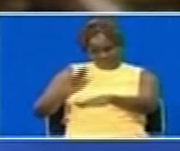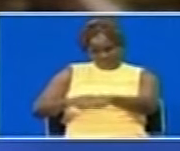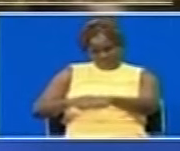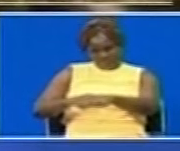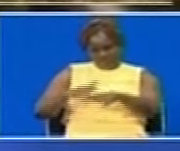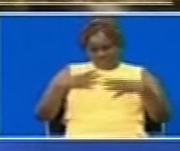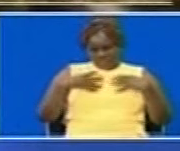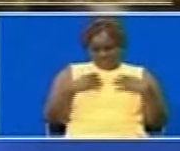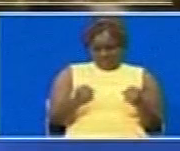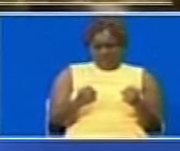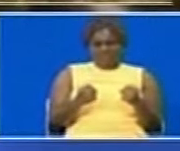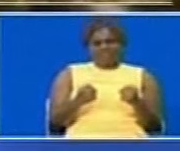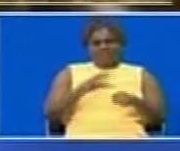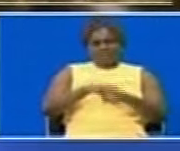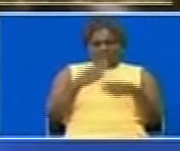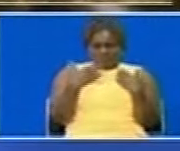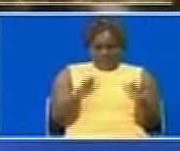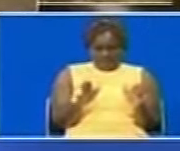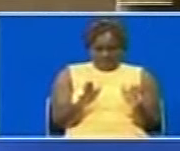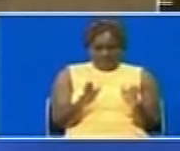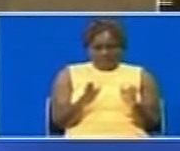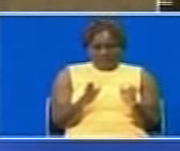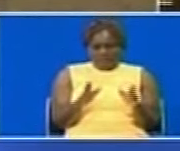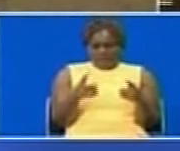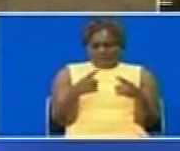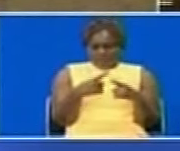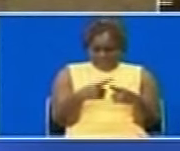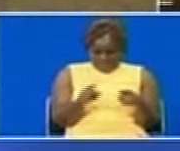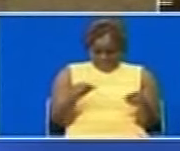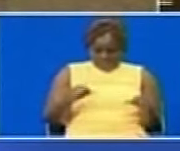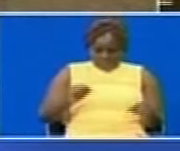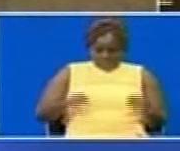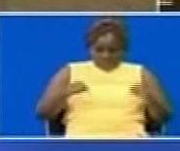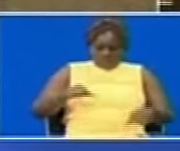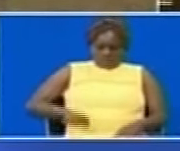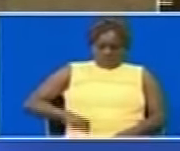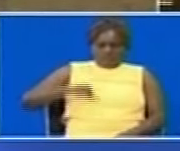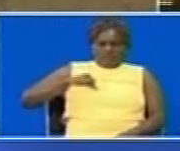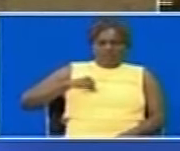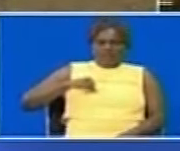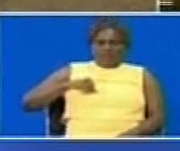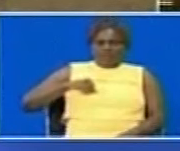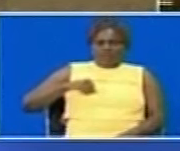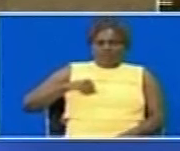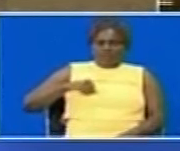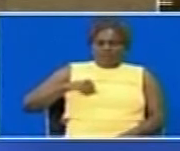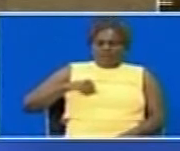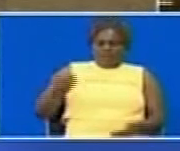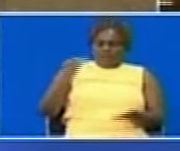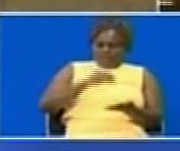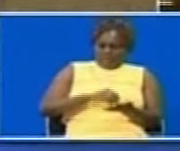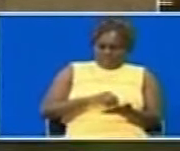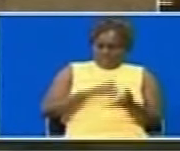Wildlife Direct records that Tim was born in 1969, a witness of all the four ruling regimes, a grandchild of another